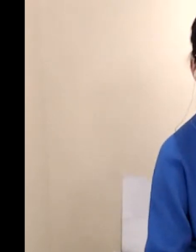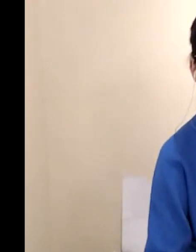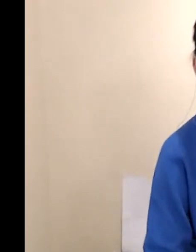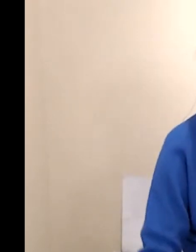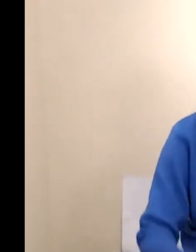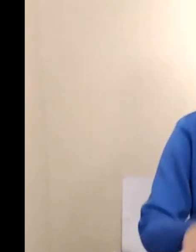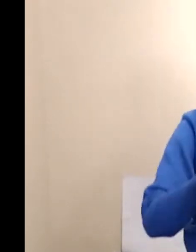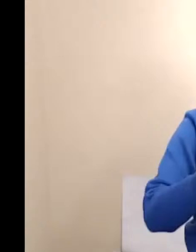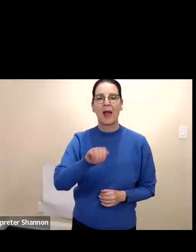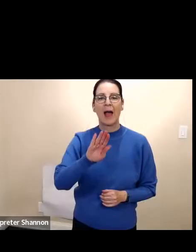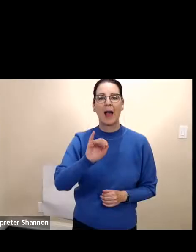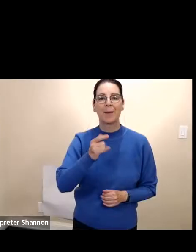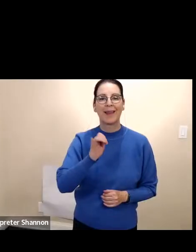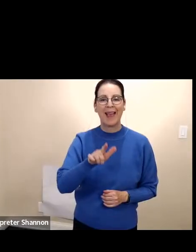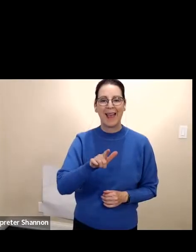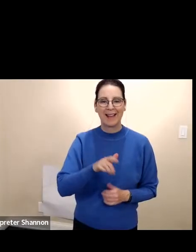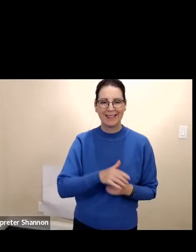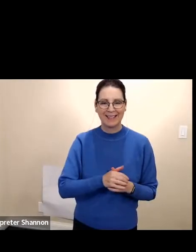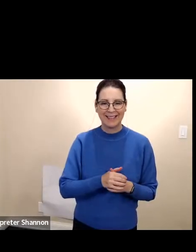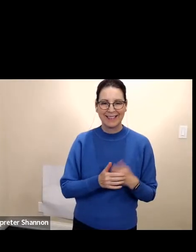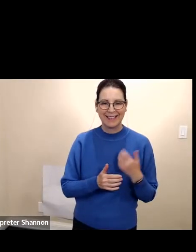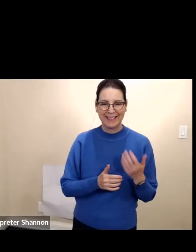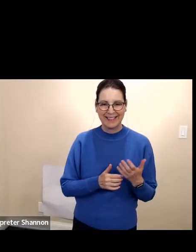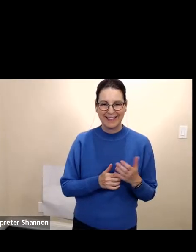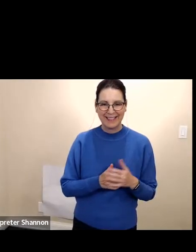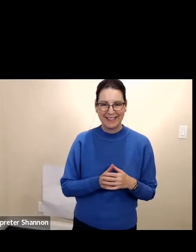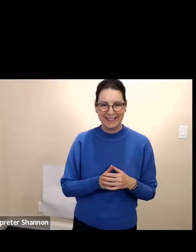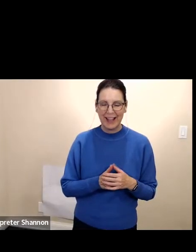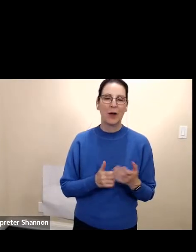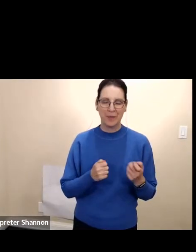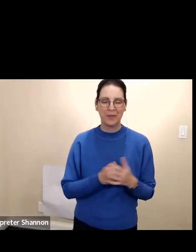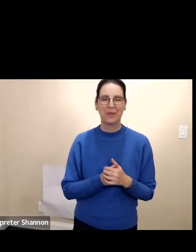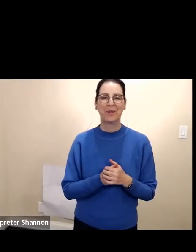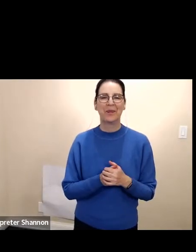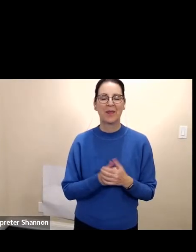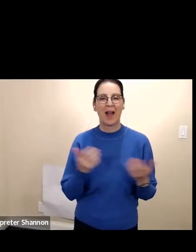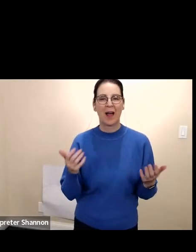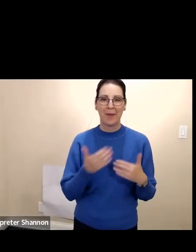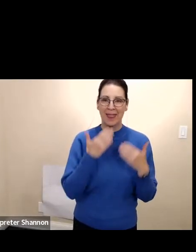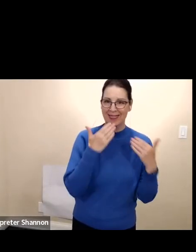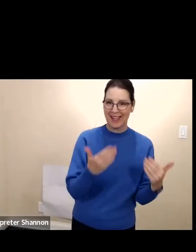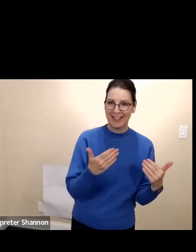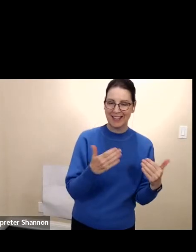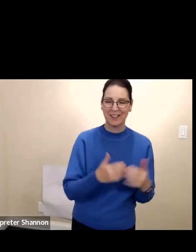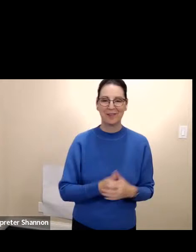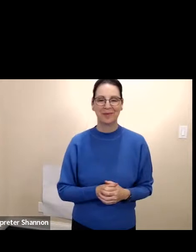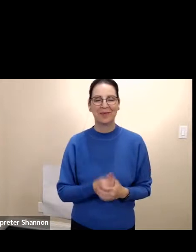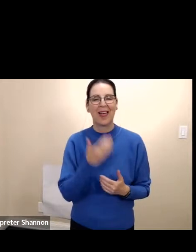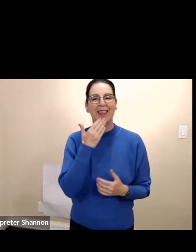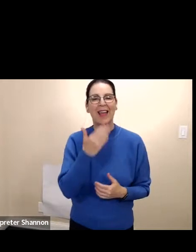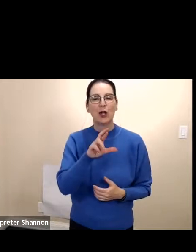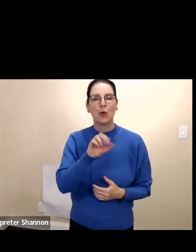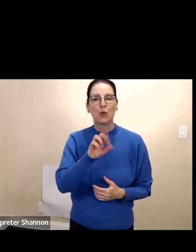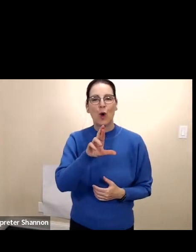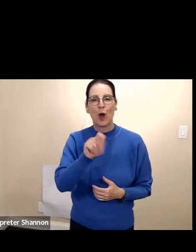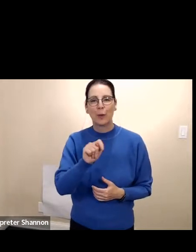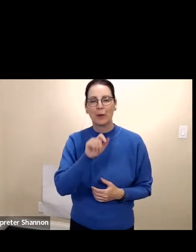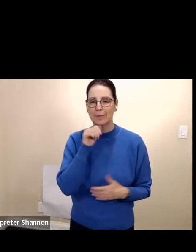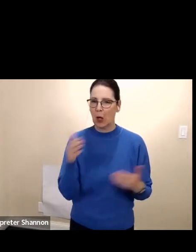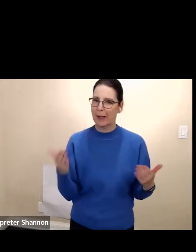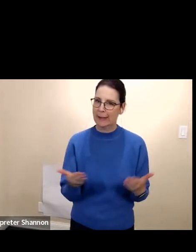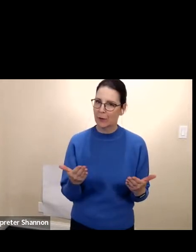I think if I talk I'll get rods up there thank you that's so uh thank you for that Robert who's not here to hear that